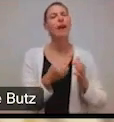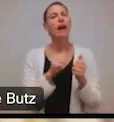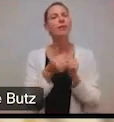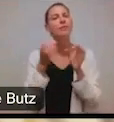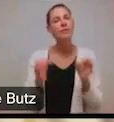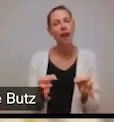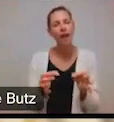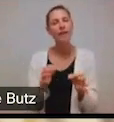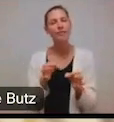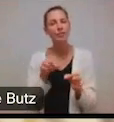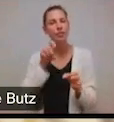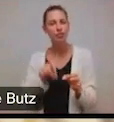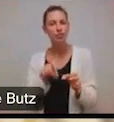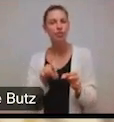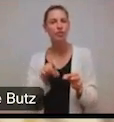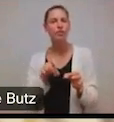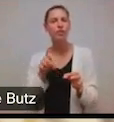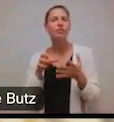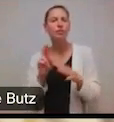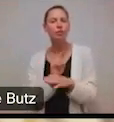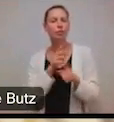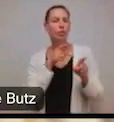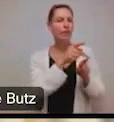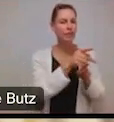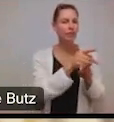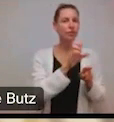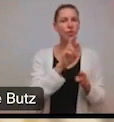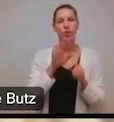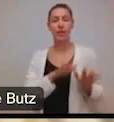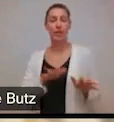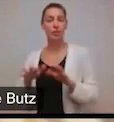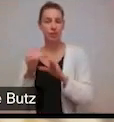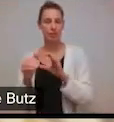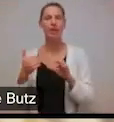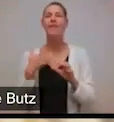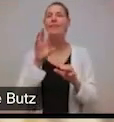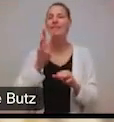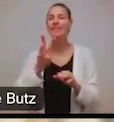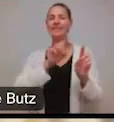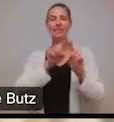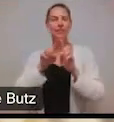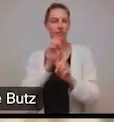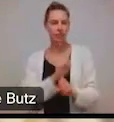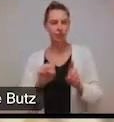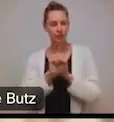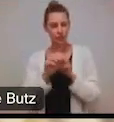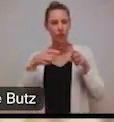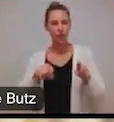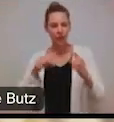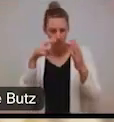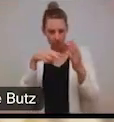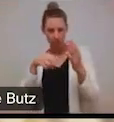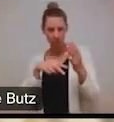email or not. I have 6 scenarios up here. As I read each scenario, I want you to think for yourself, would I